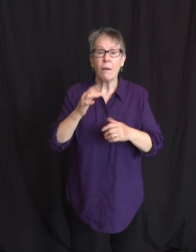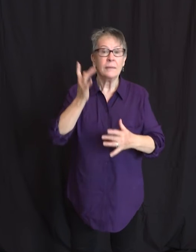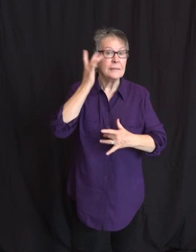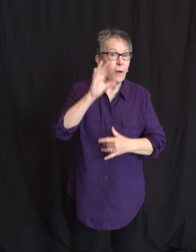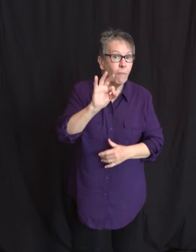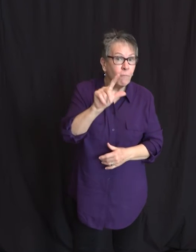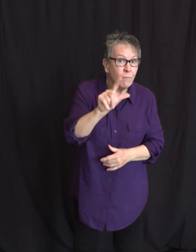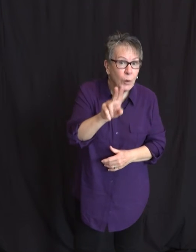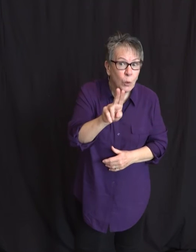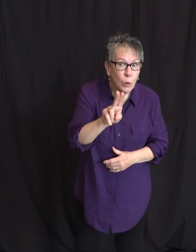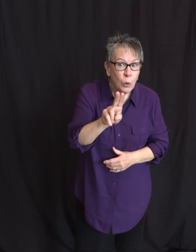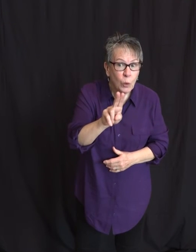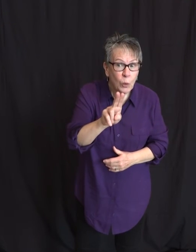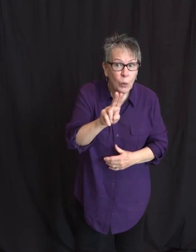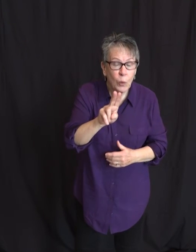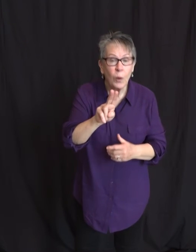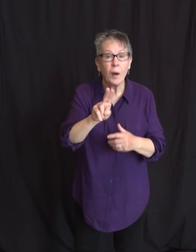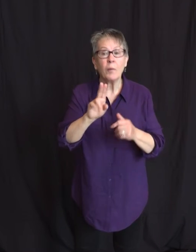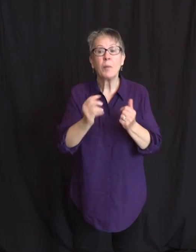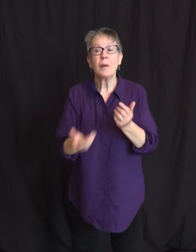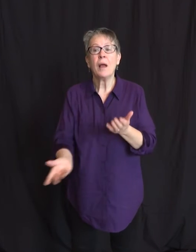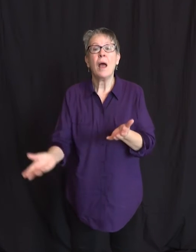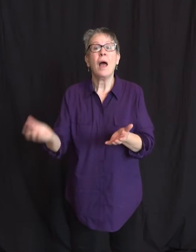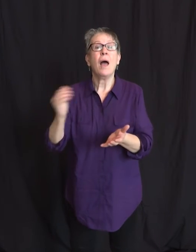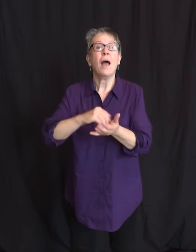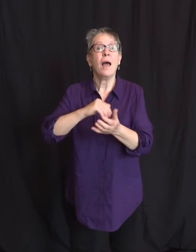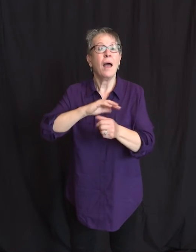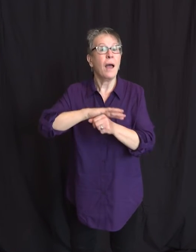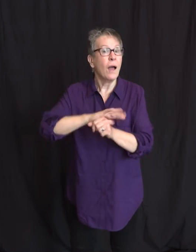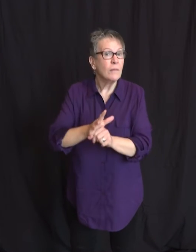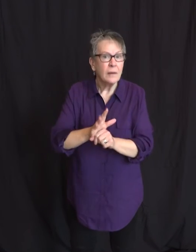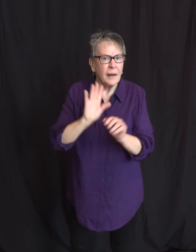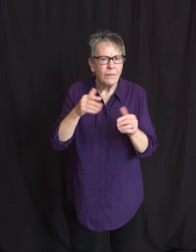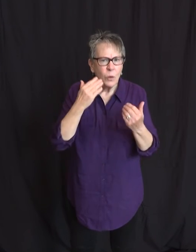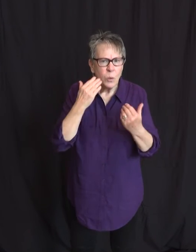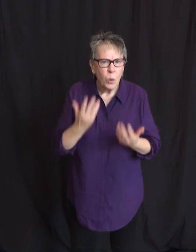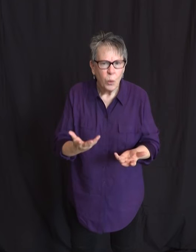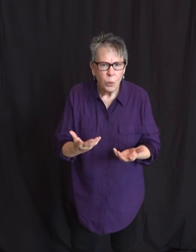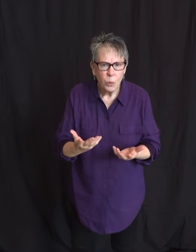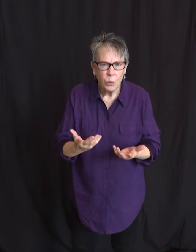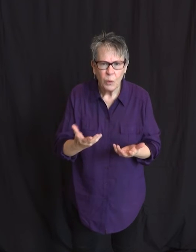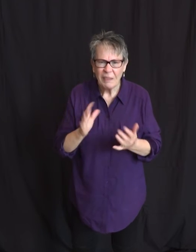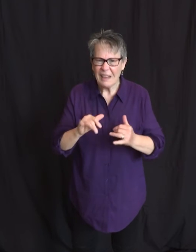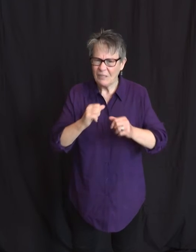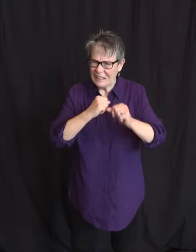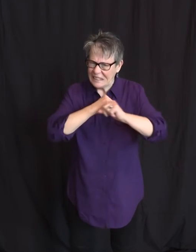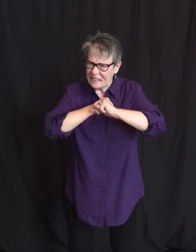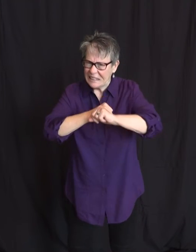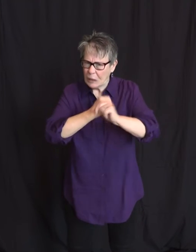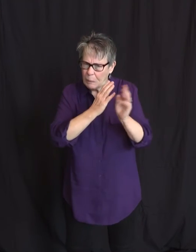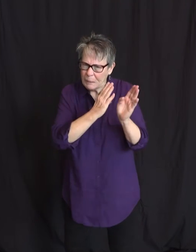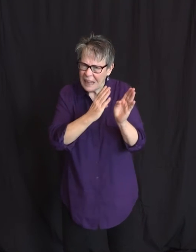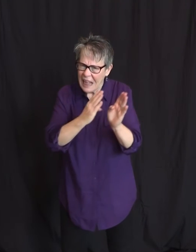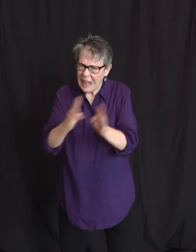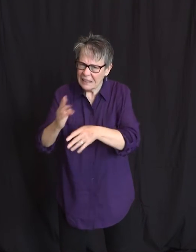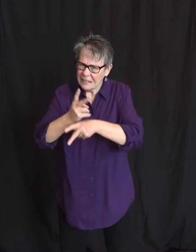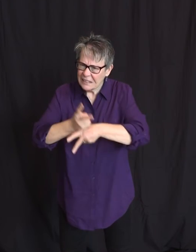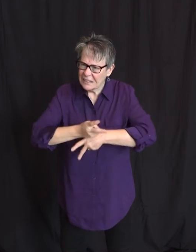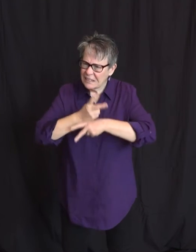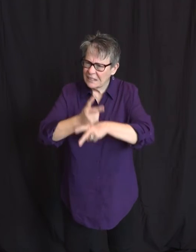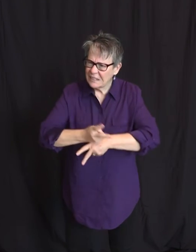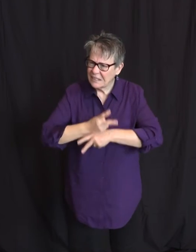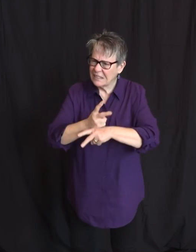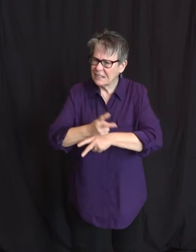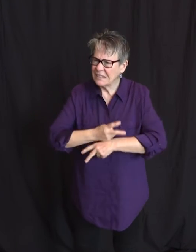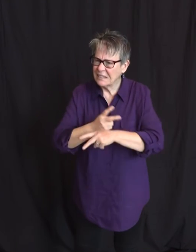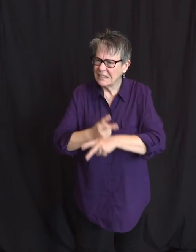also be dealing with a resurgence of COVID-19. So way before that time comes,